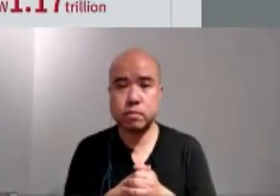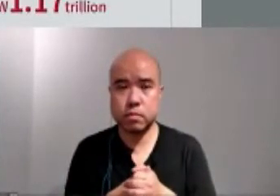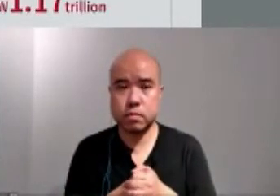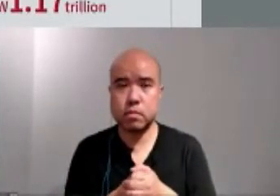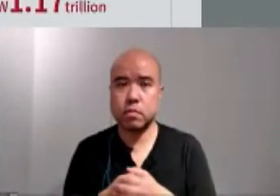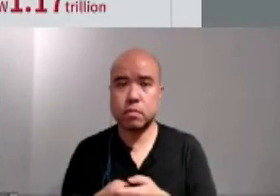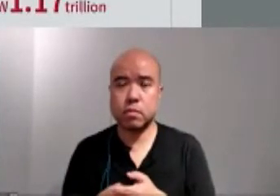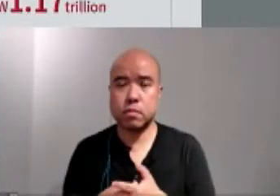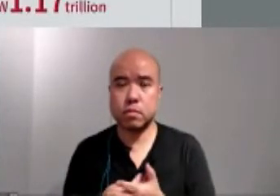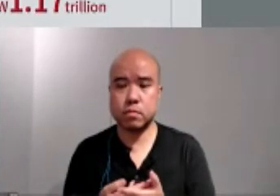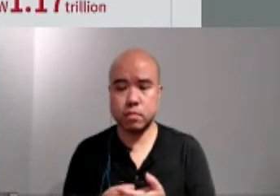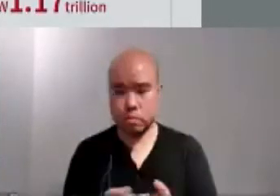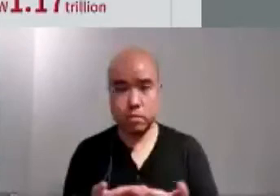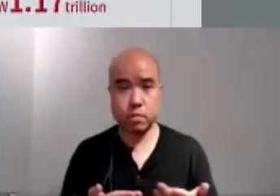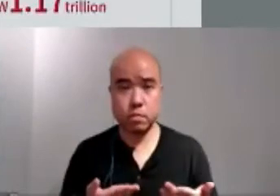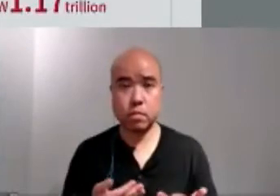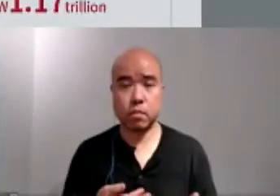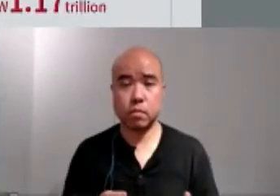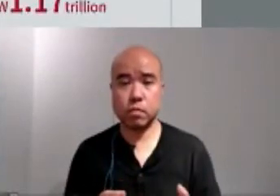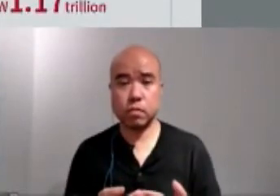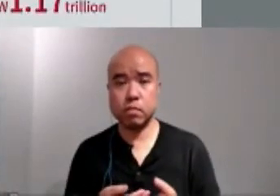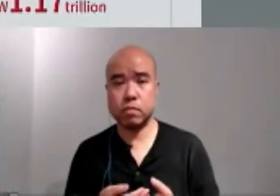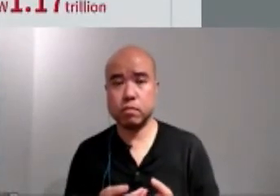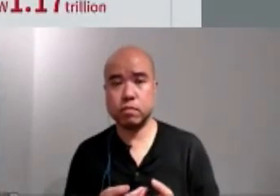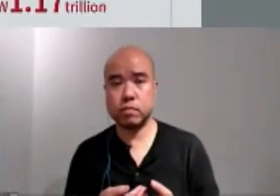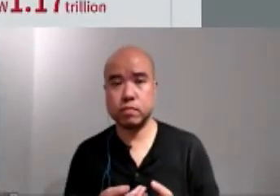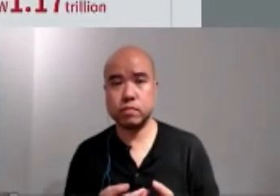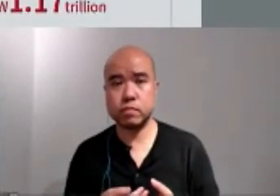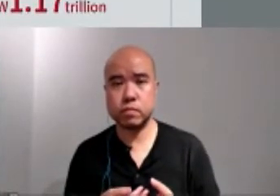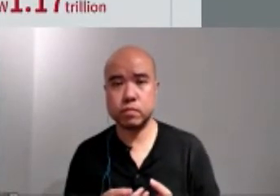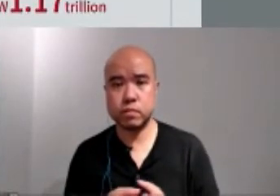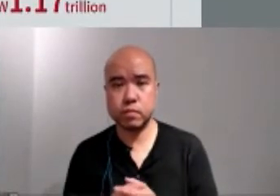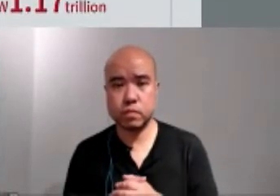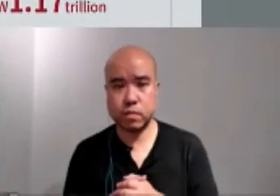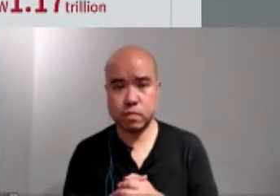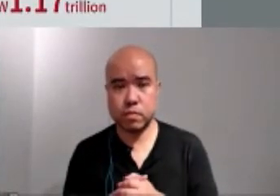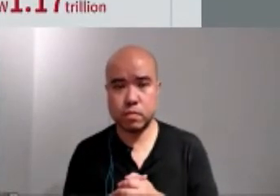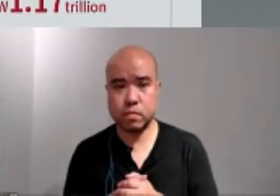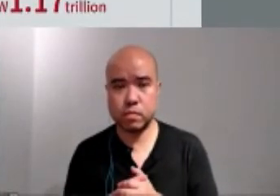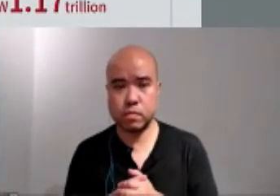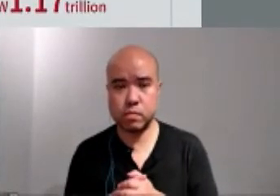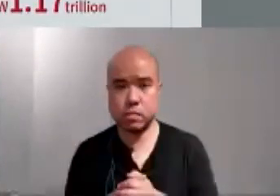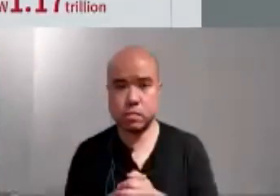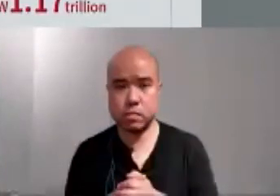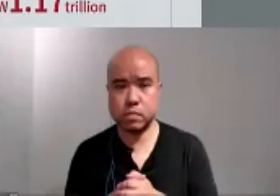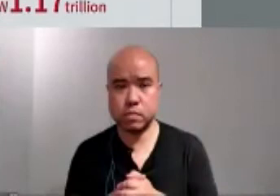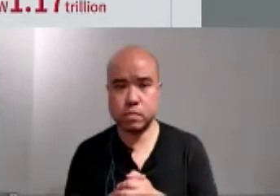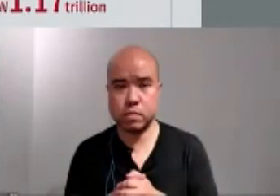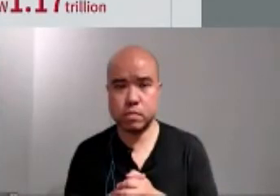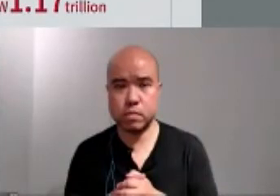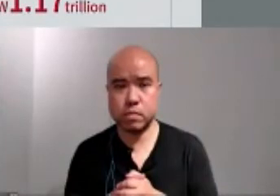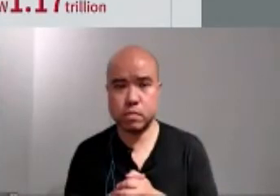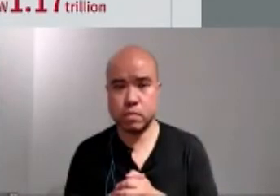has achieved the following achievements. Korean won worth of goods and services from social enterprises